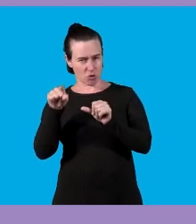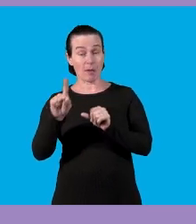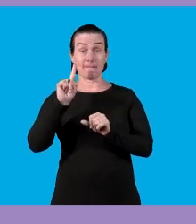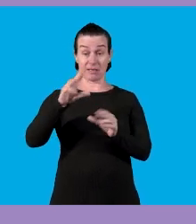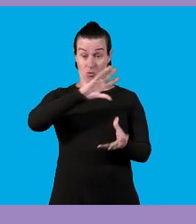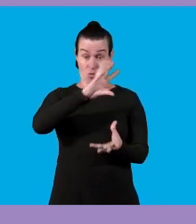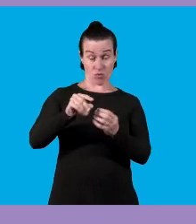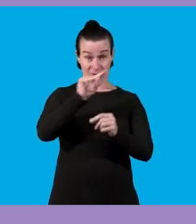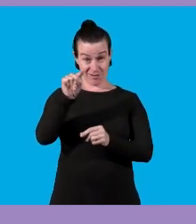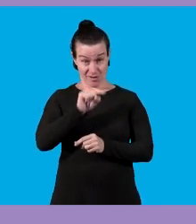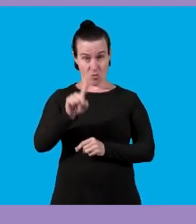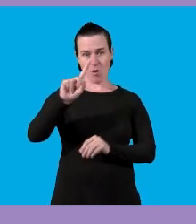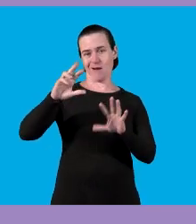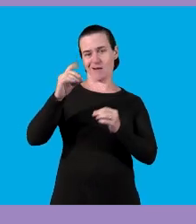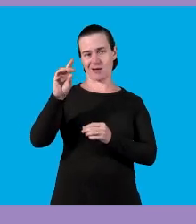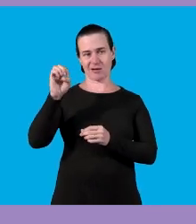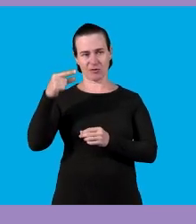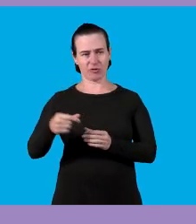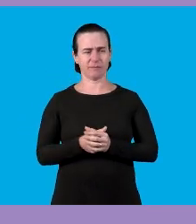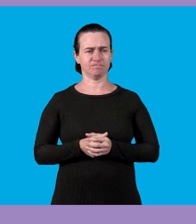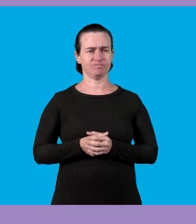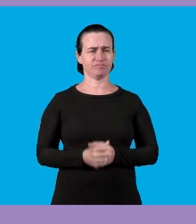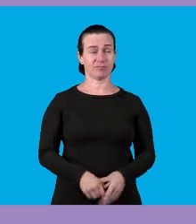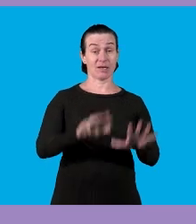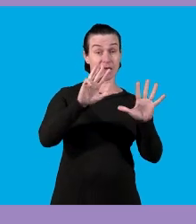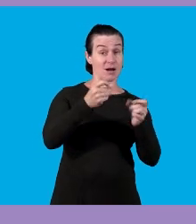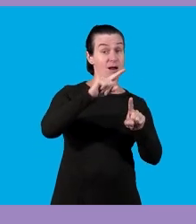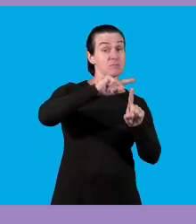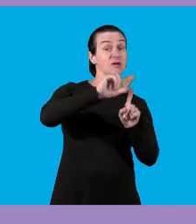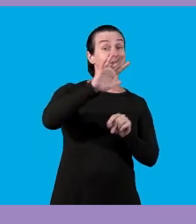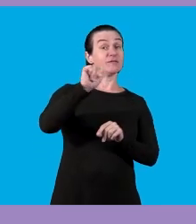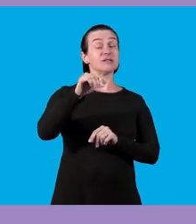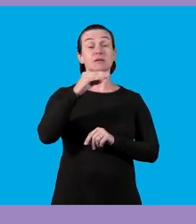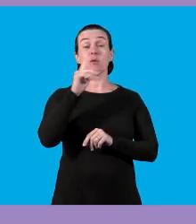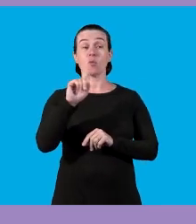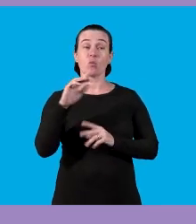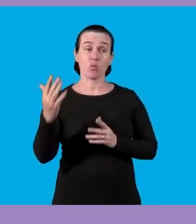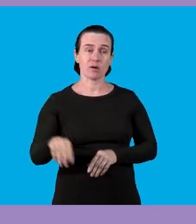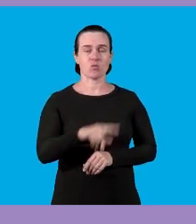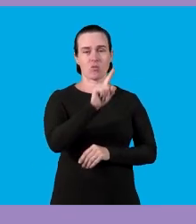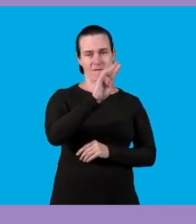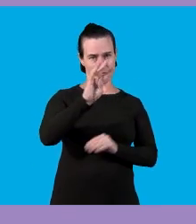degrees. 90 plus 56 is 146 degrees plus